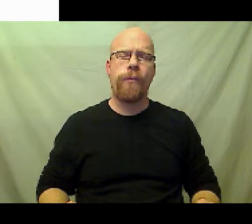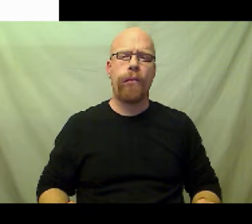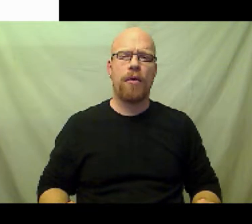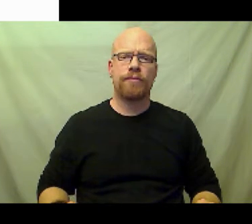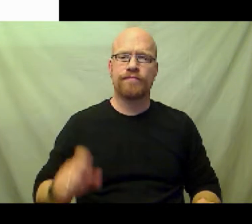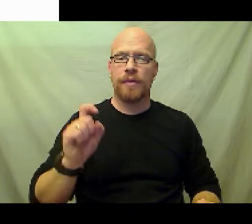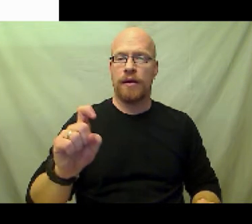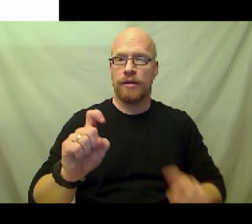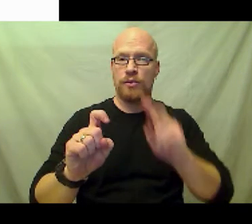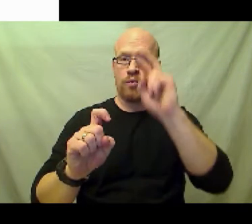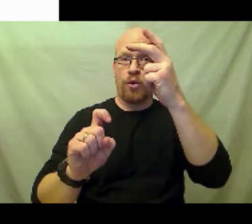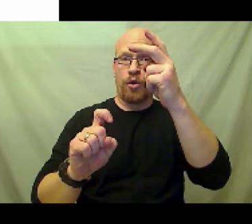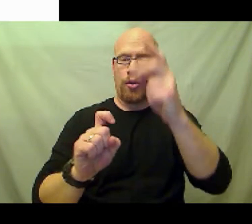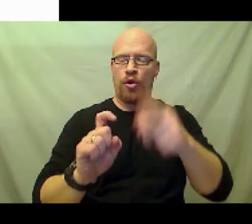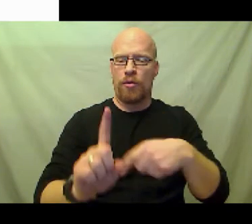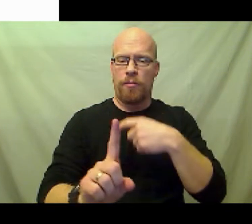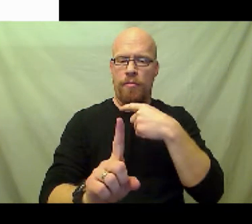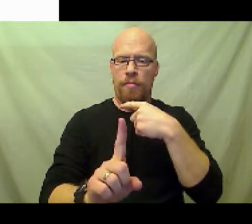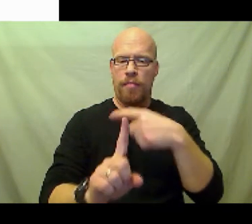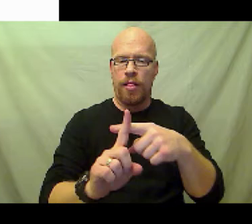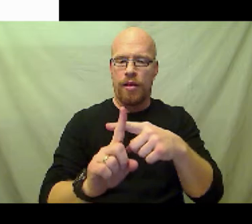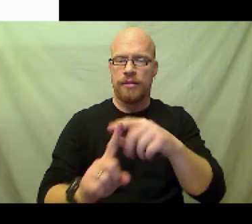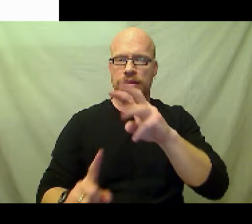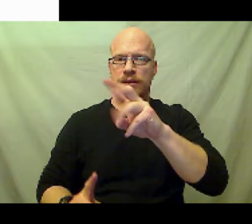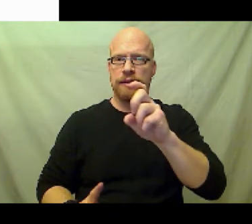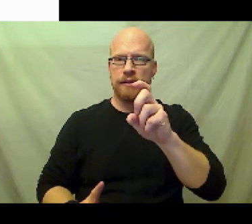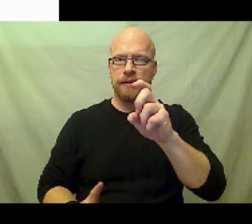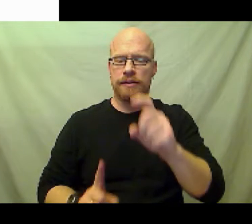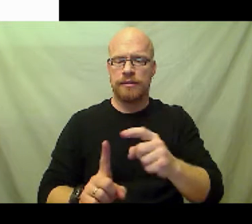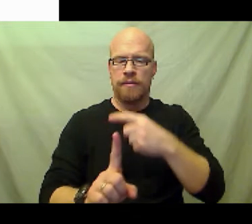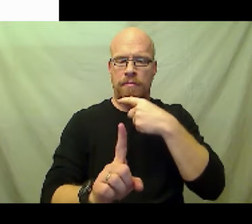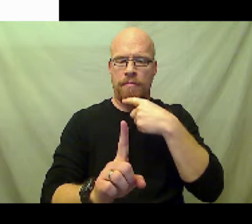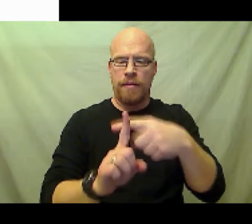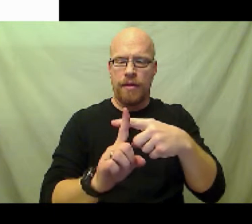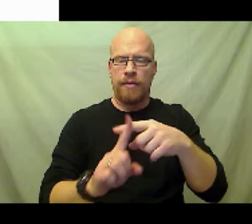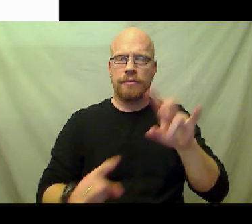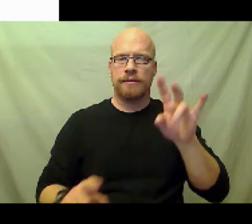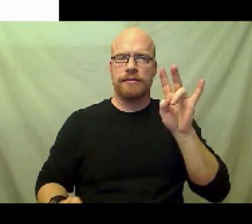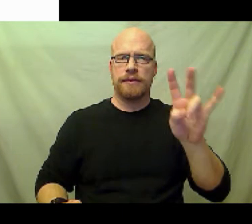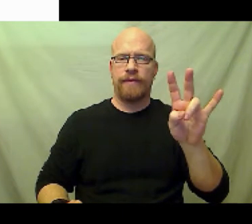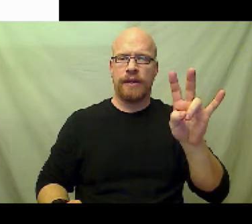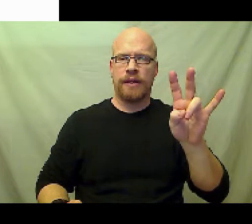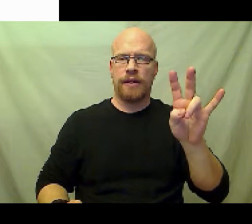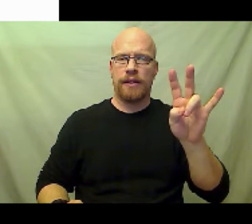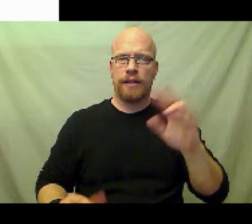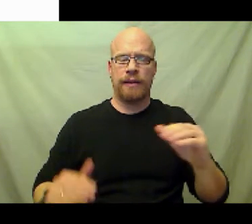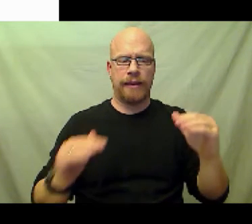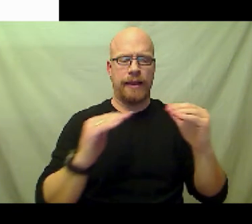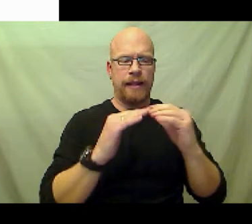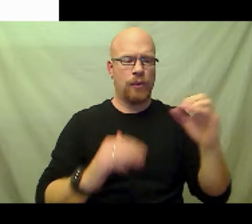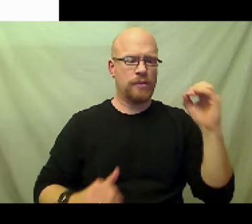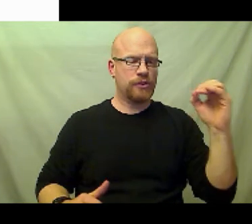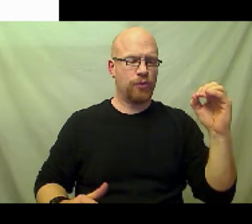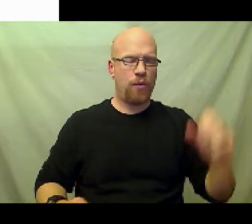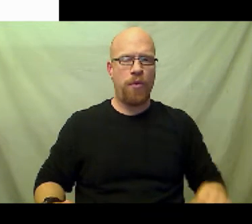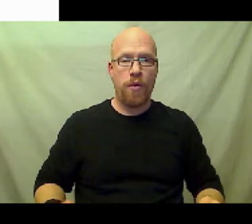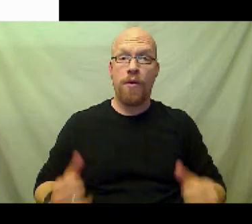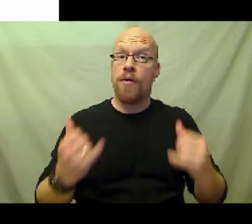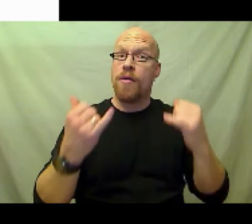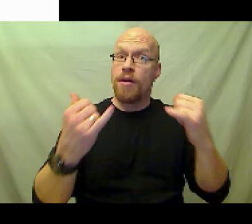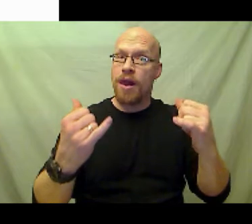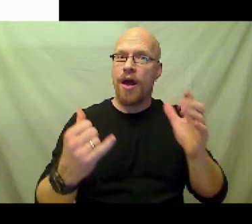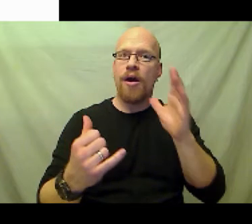Now, number 3, x squared plus 6x plus 7 equals